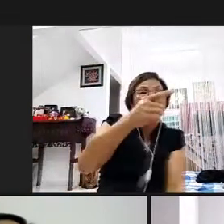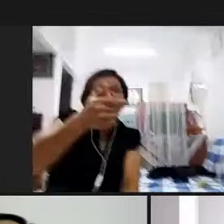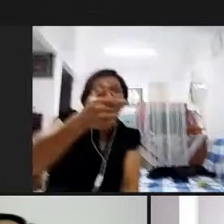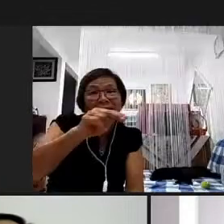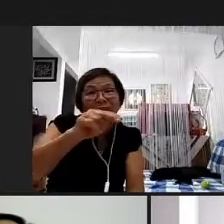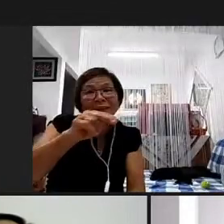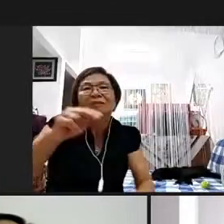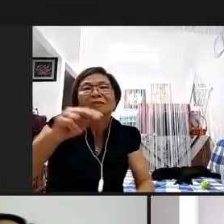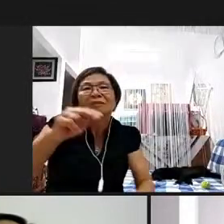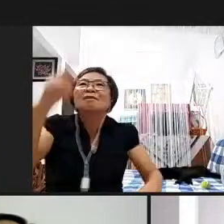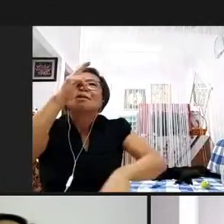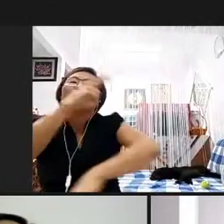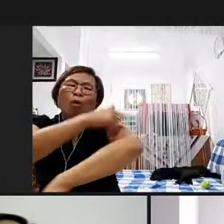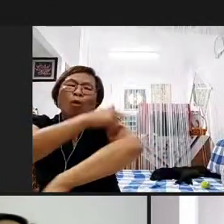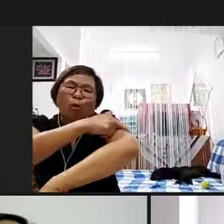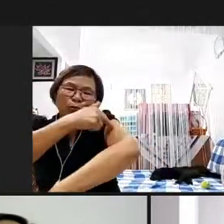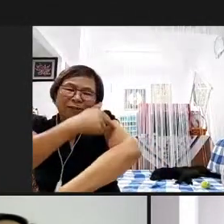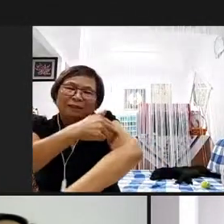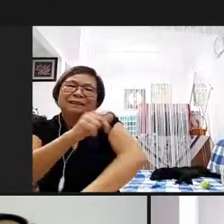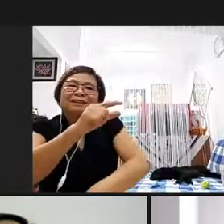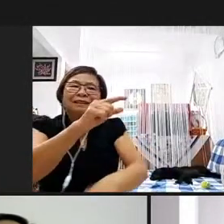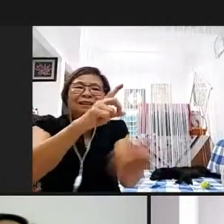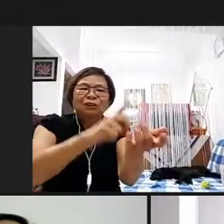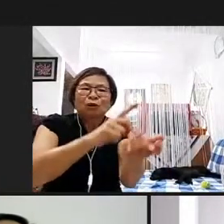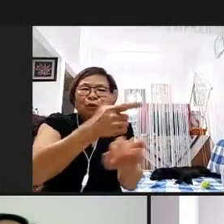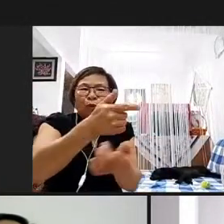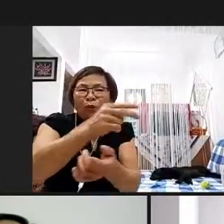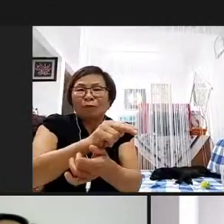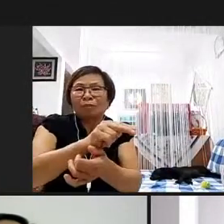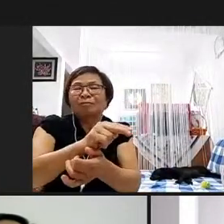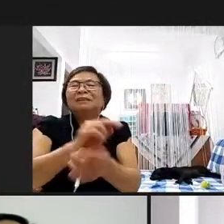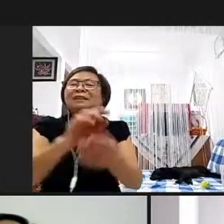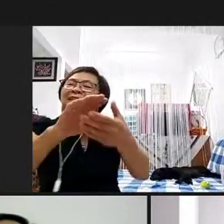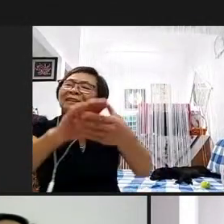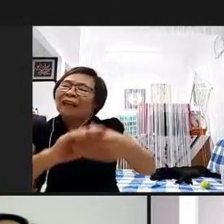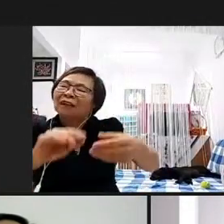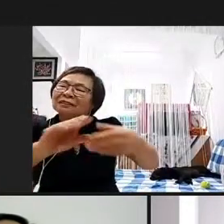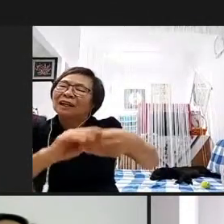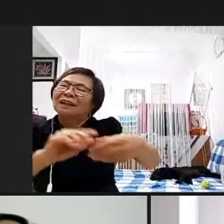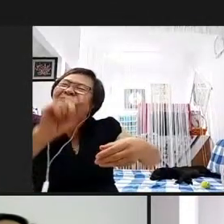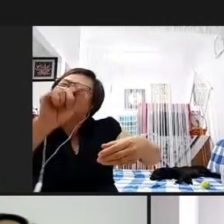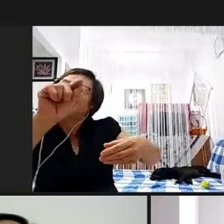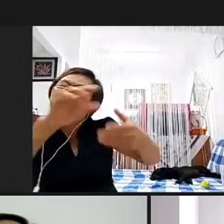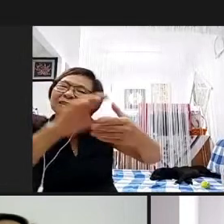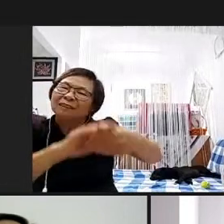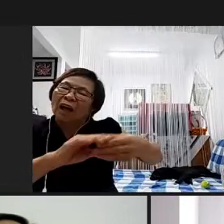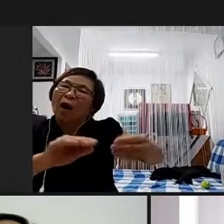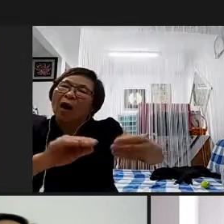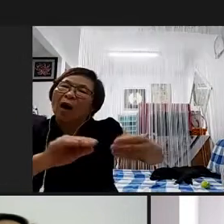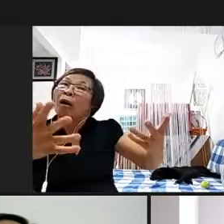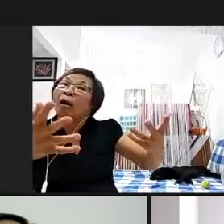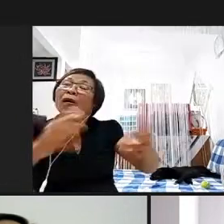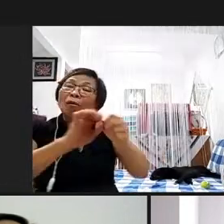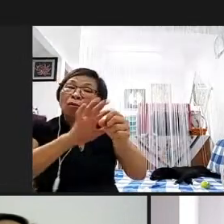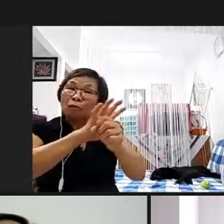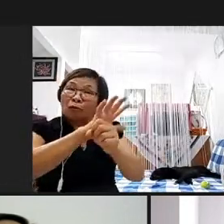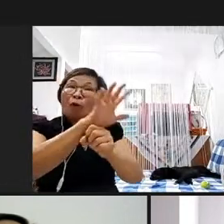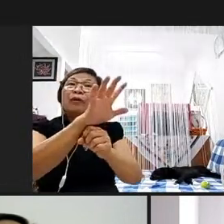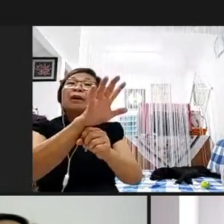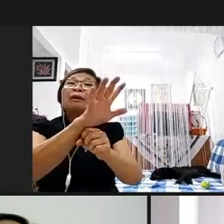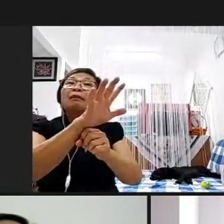government hospital, so she'll be able to give us a glimpse of you know, the impact of COVID-19